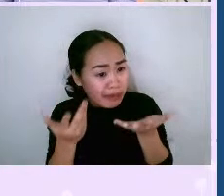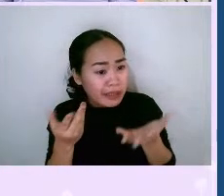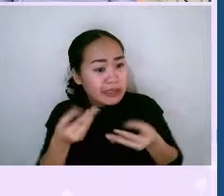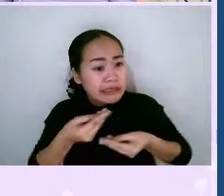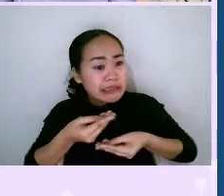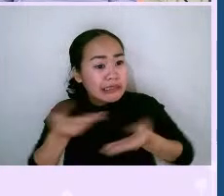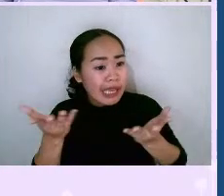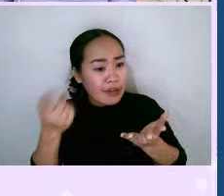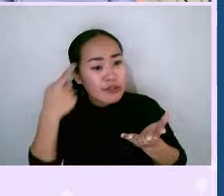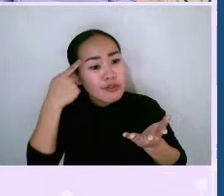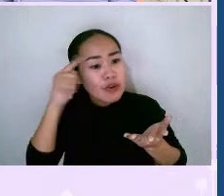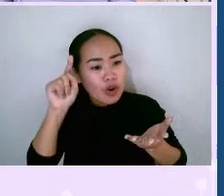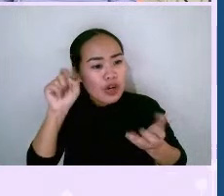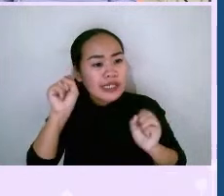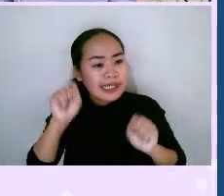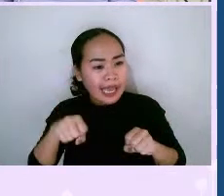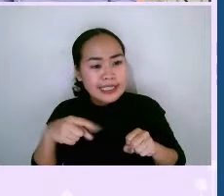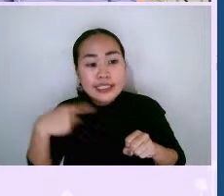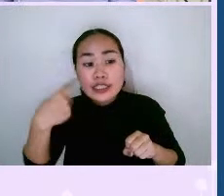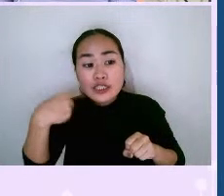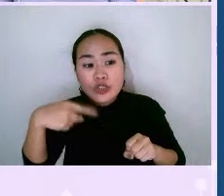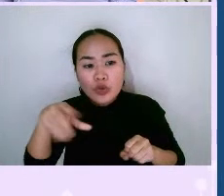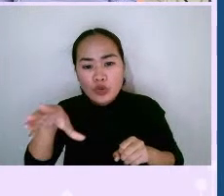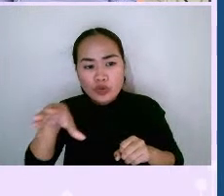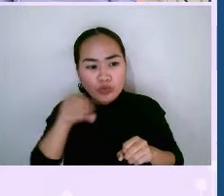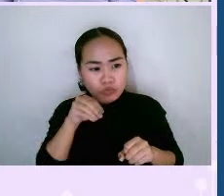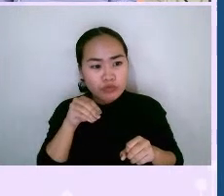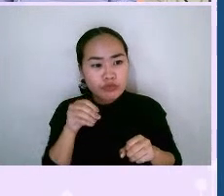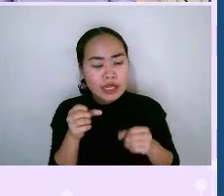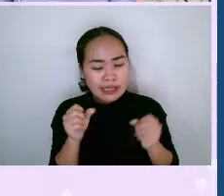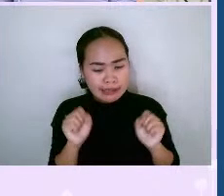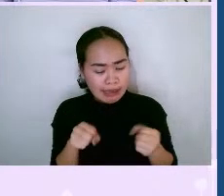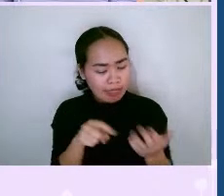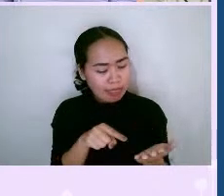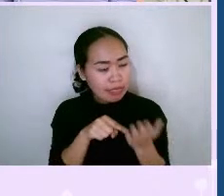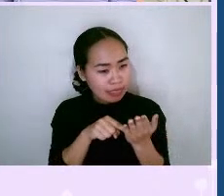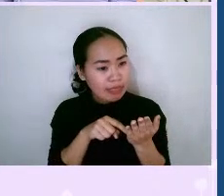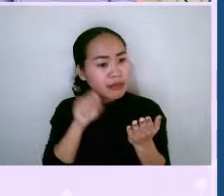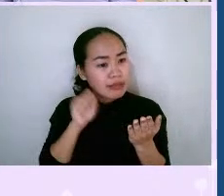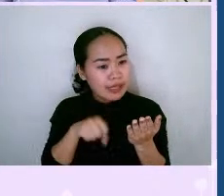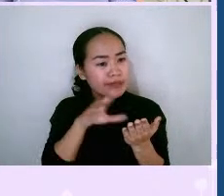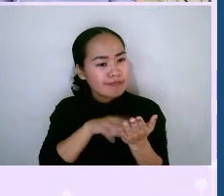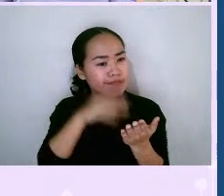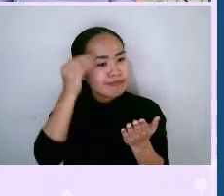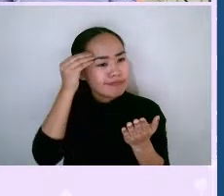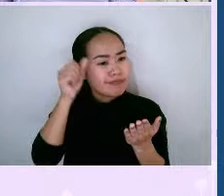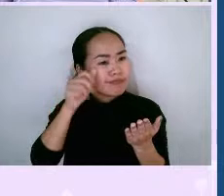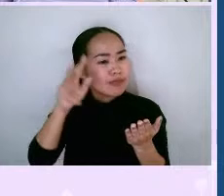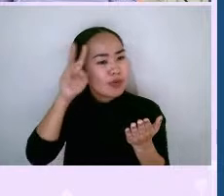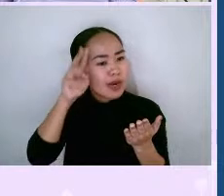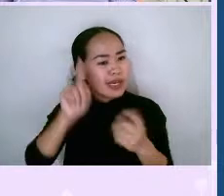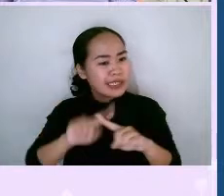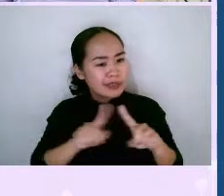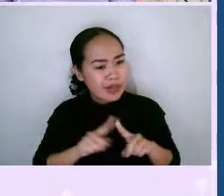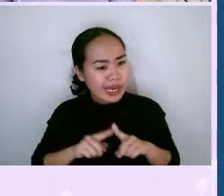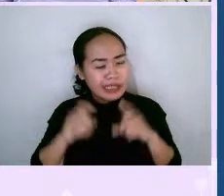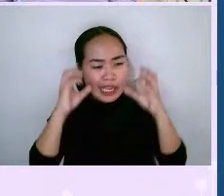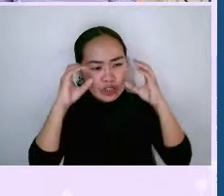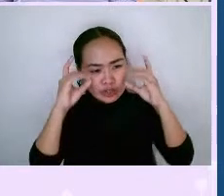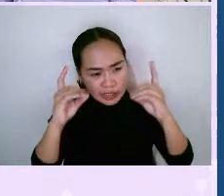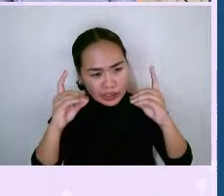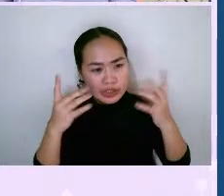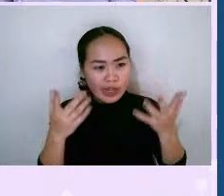to career planning and preparation, education and training, and job search. They are available through the